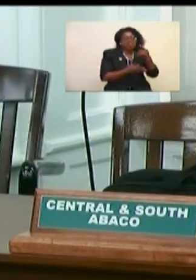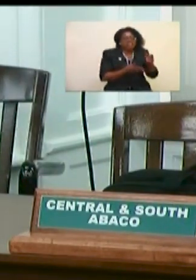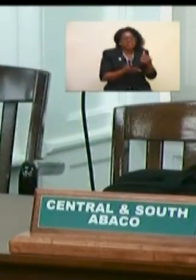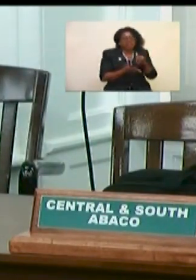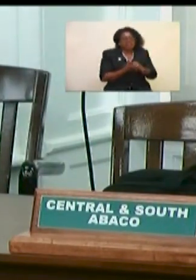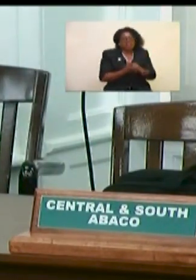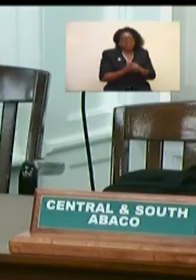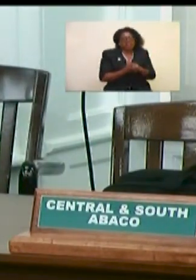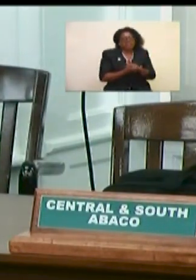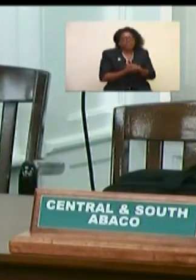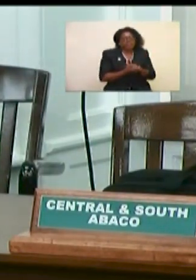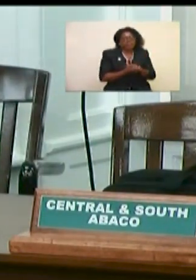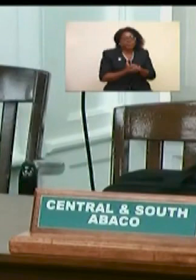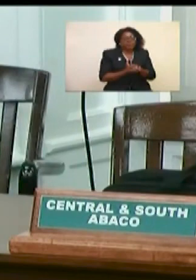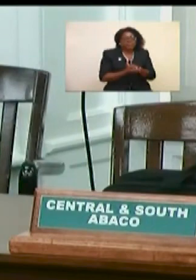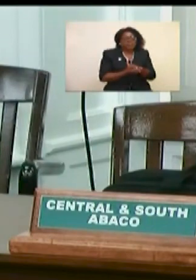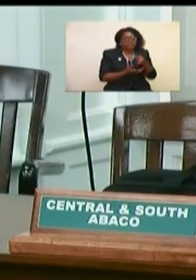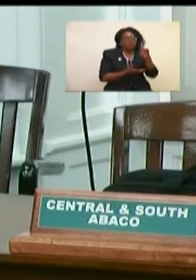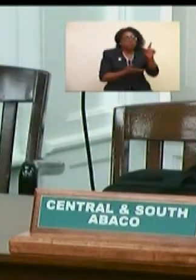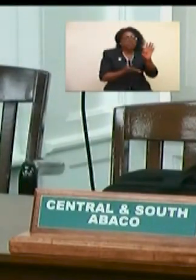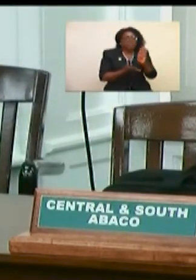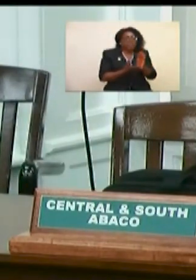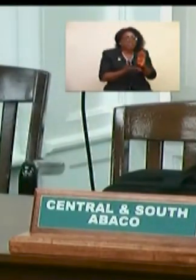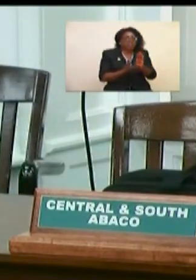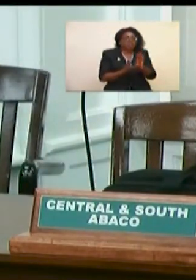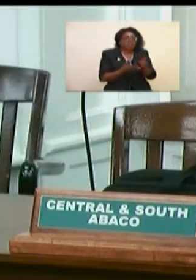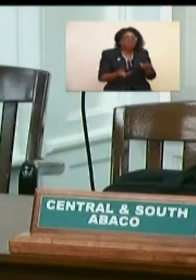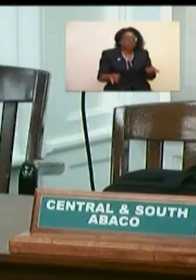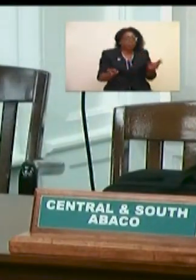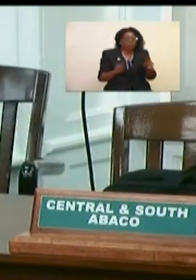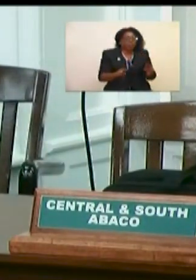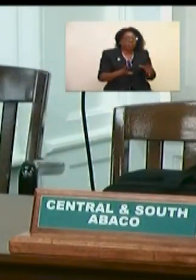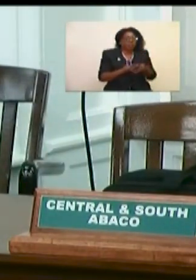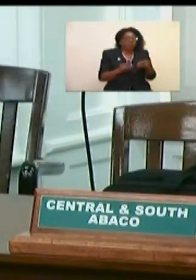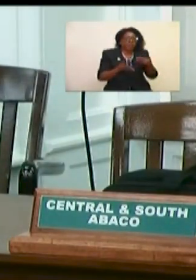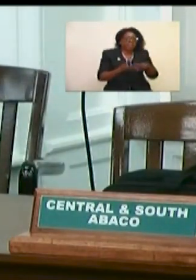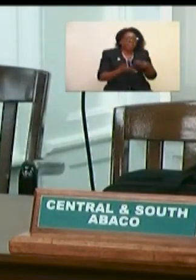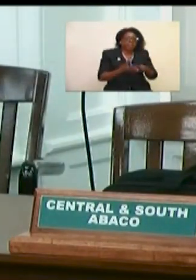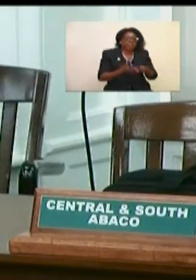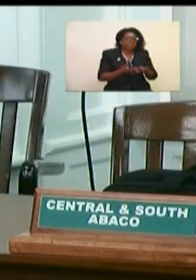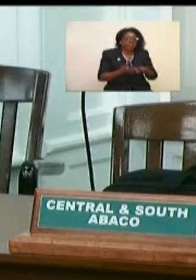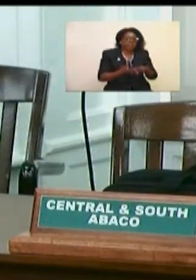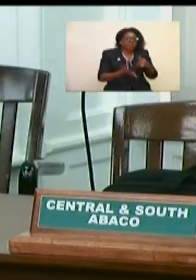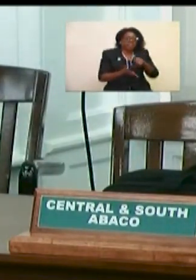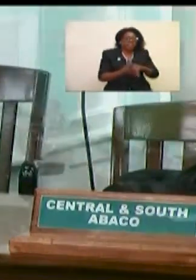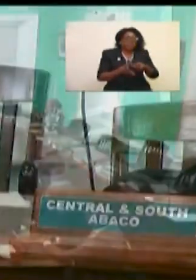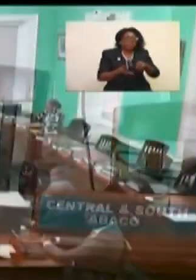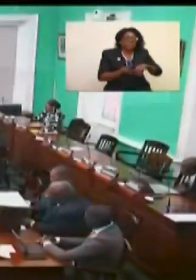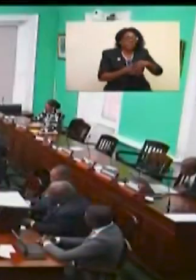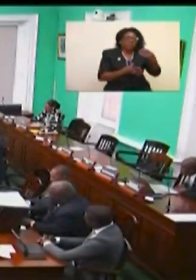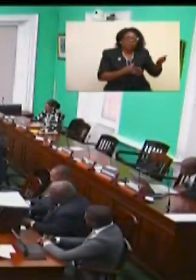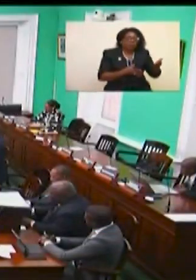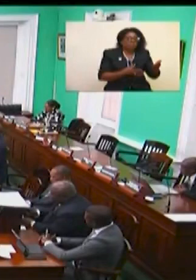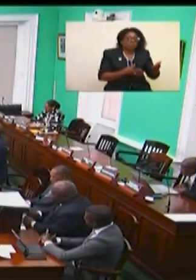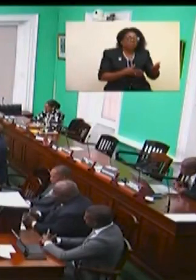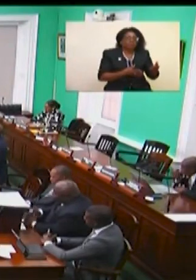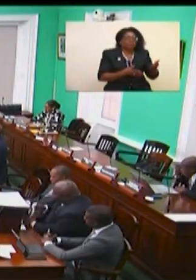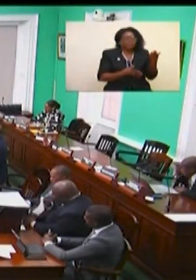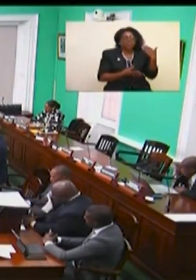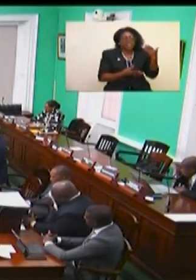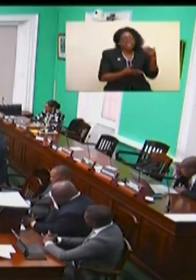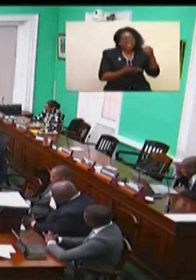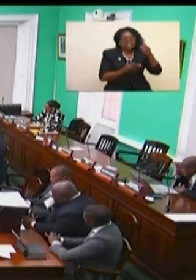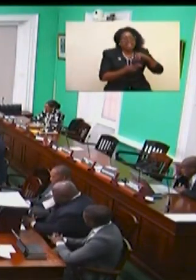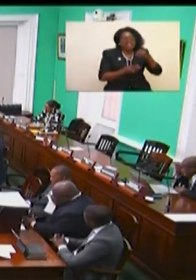that there was $1 billion worth of expenses that was left out of the pre-election report.